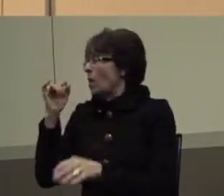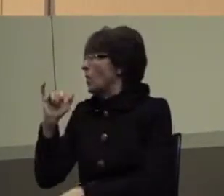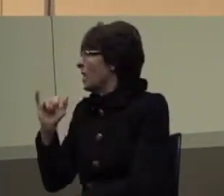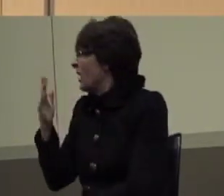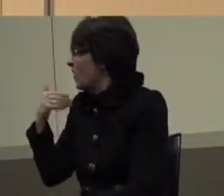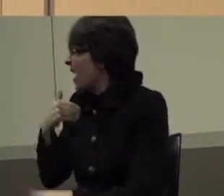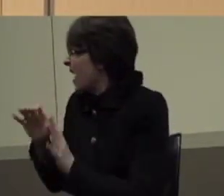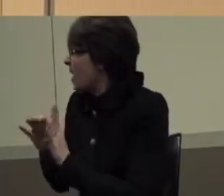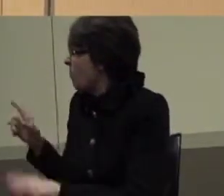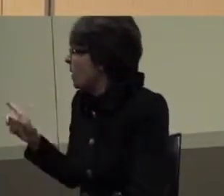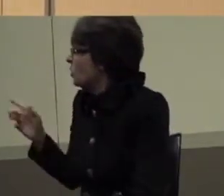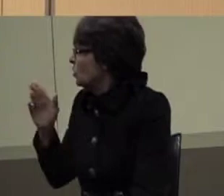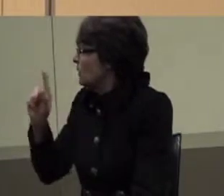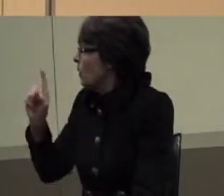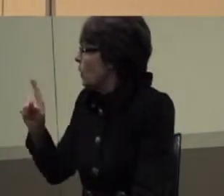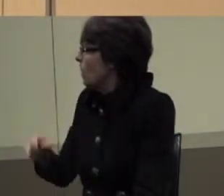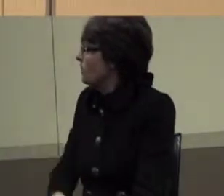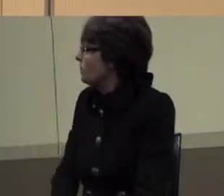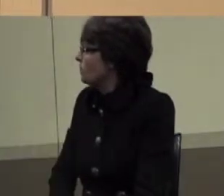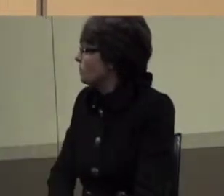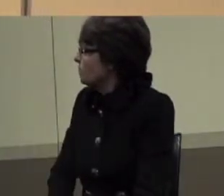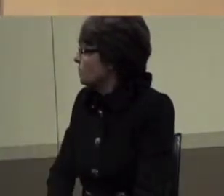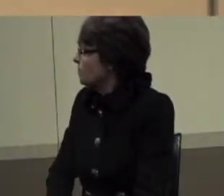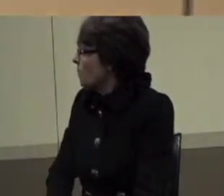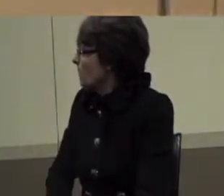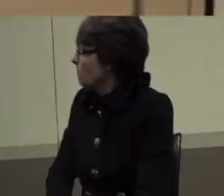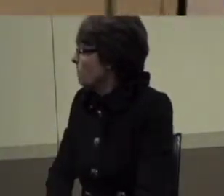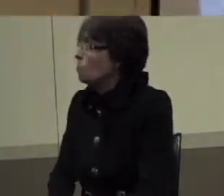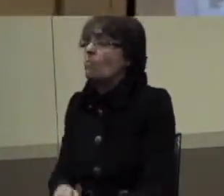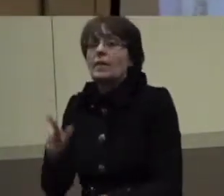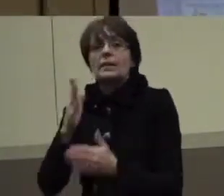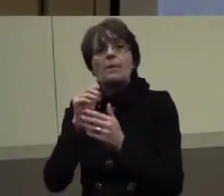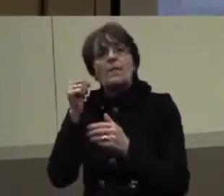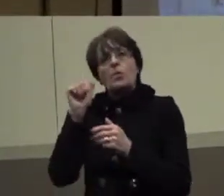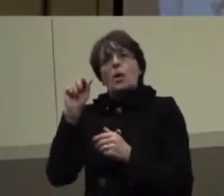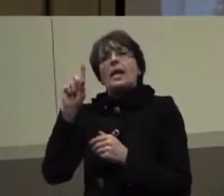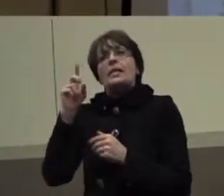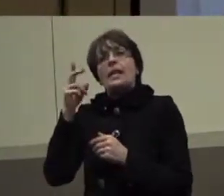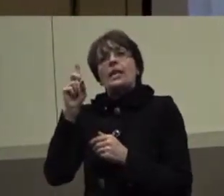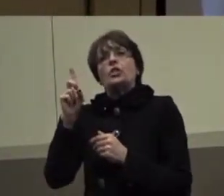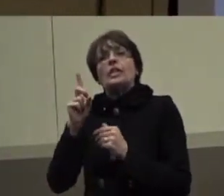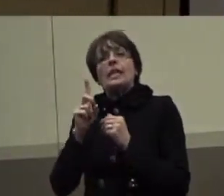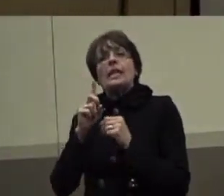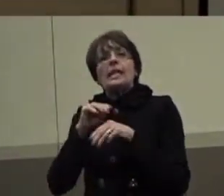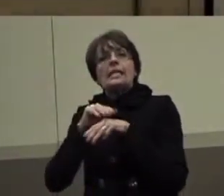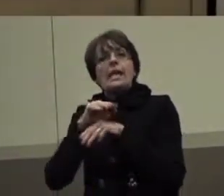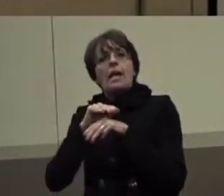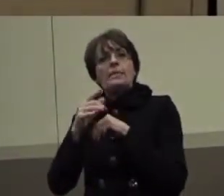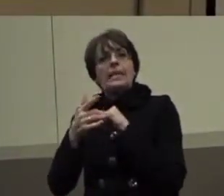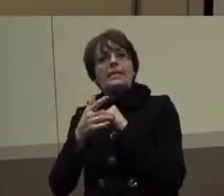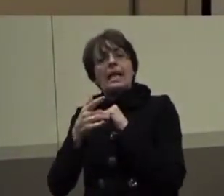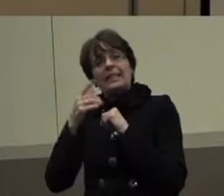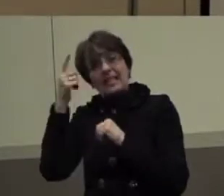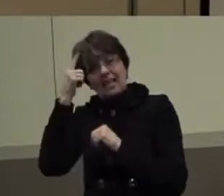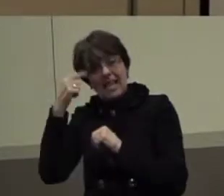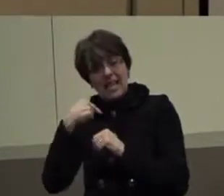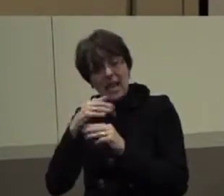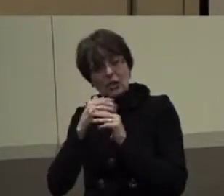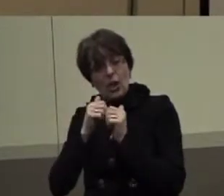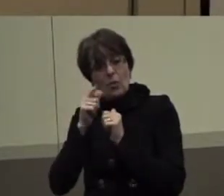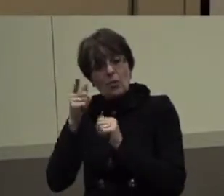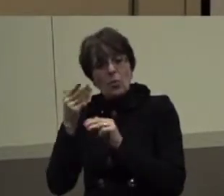had a picture of it somewhere. Some of the other ADHD tips and techniques that I think I shared with you